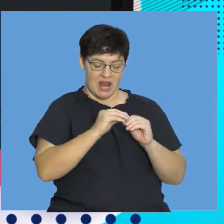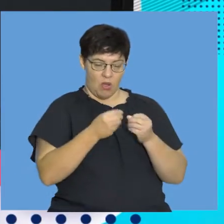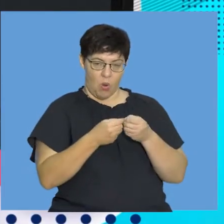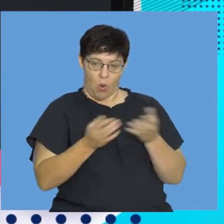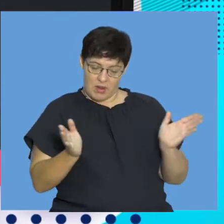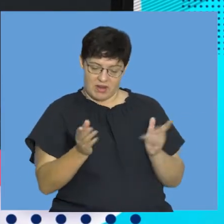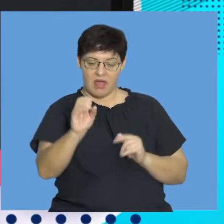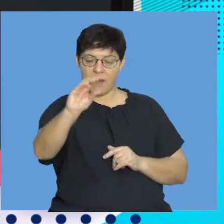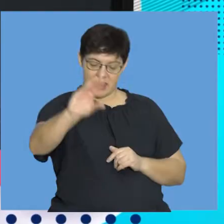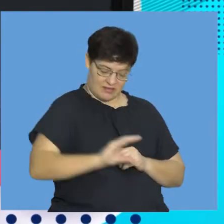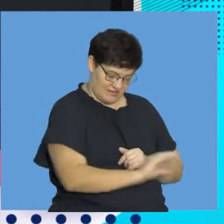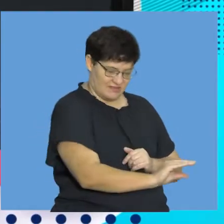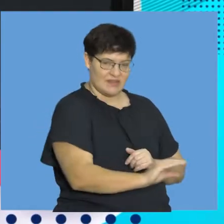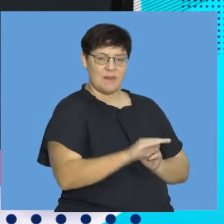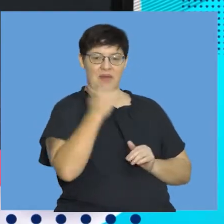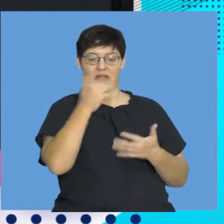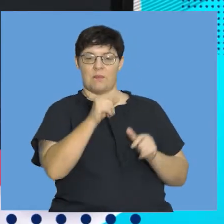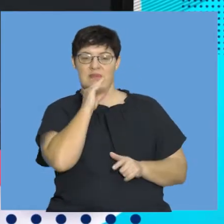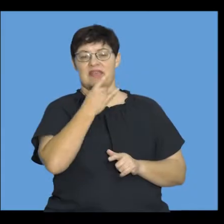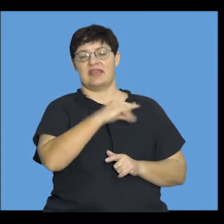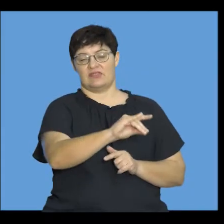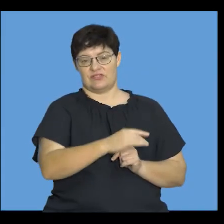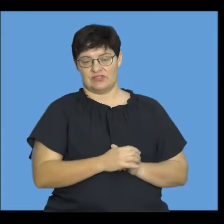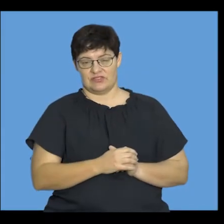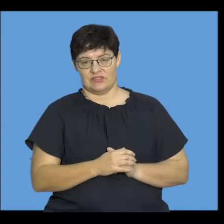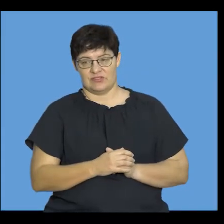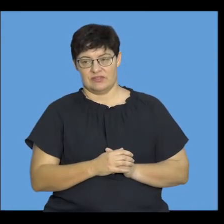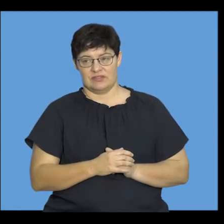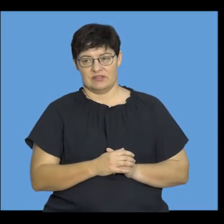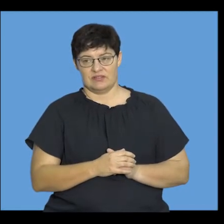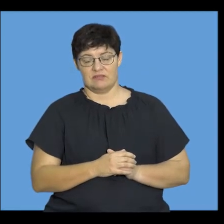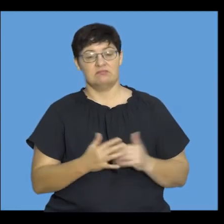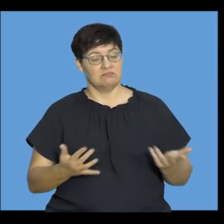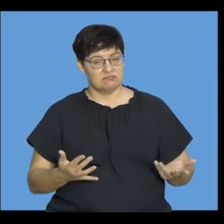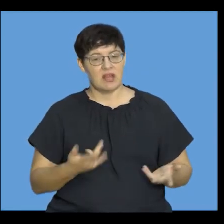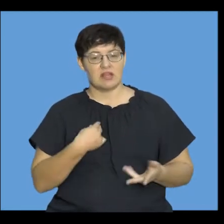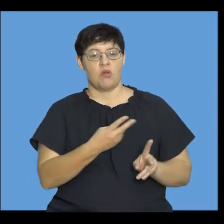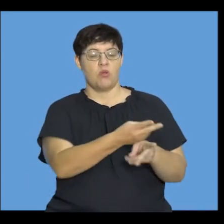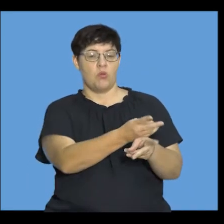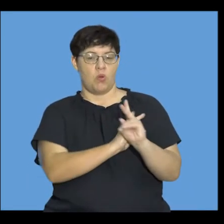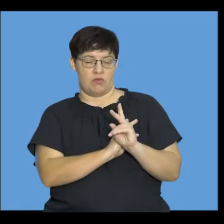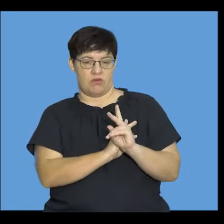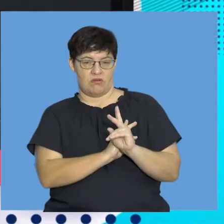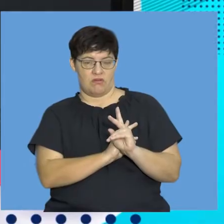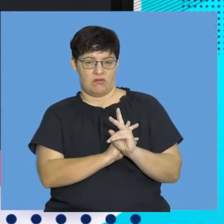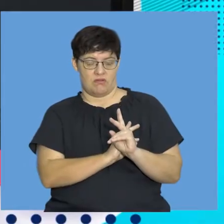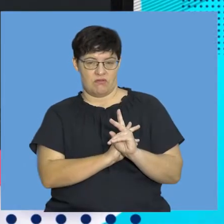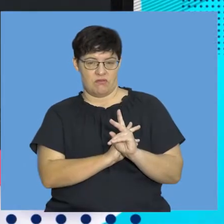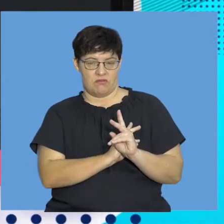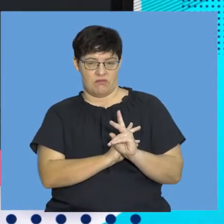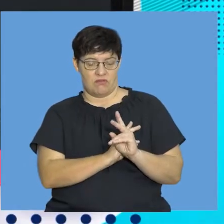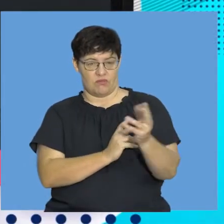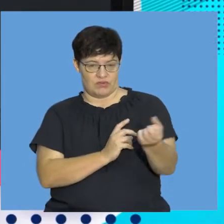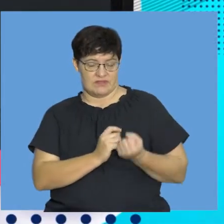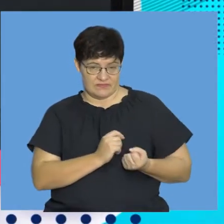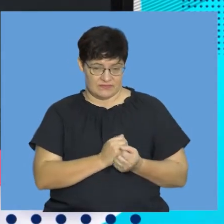our bank account, so that's also a source of cash. And then yes, if you are receiving loans, right, money is flowing